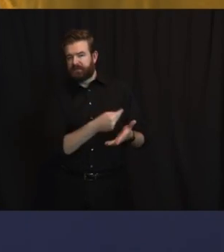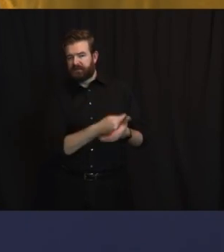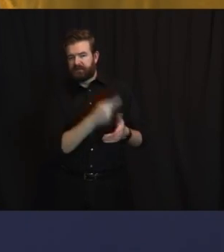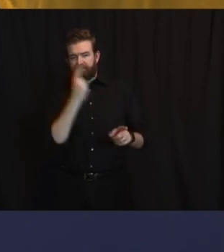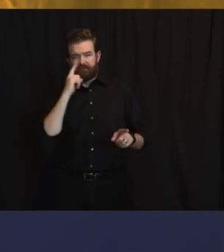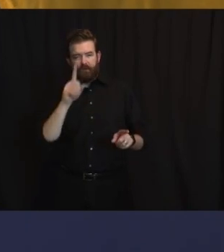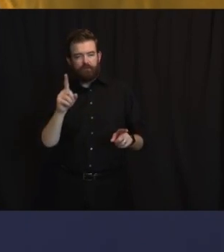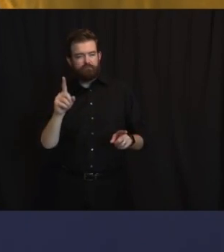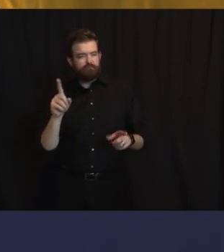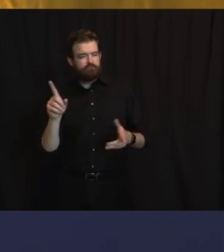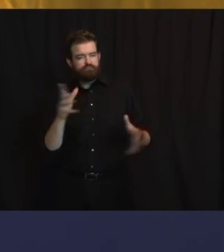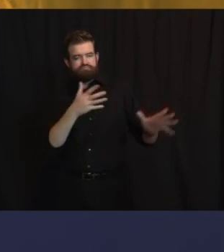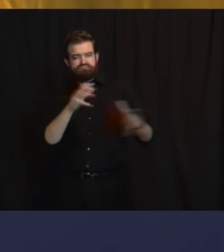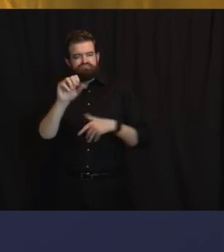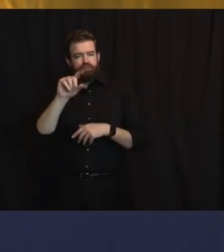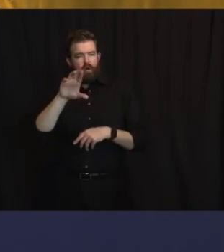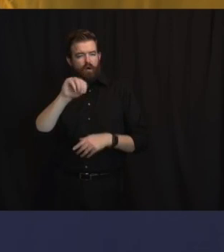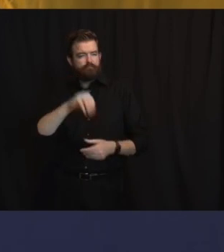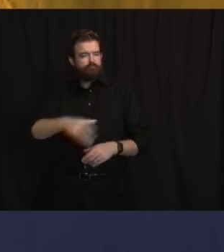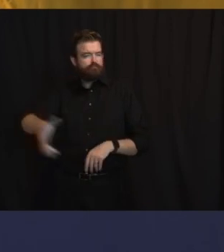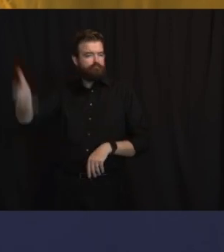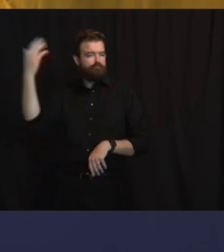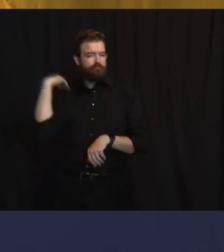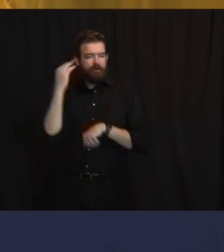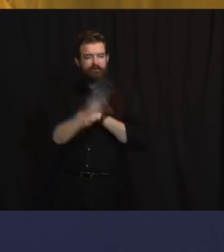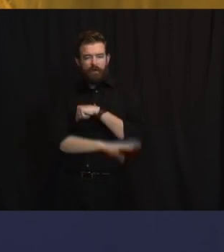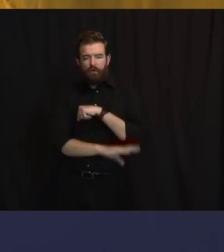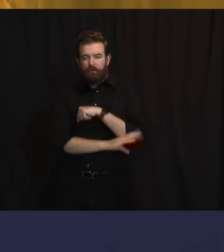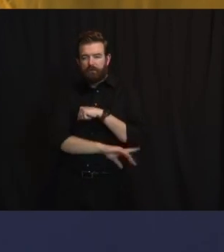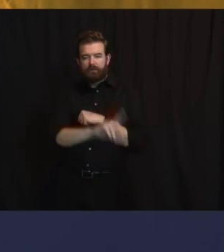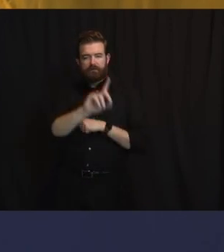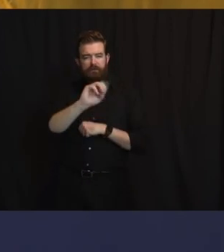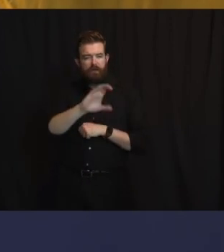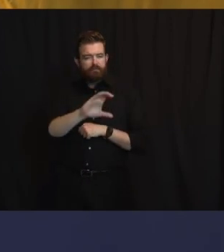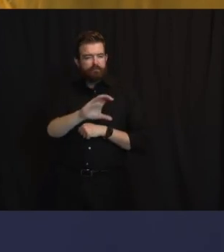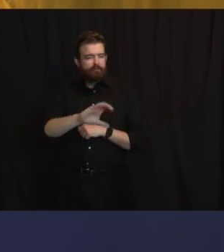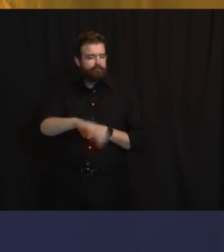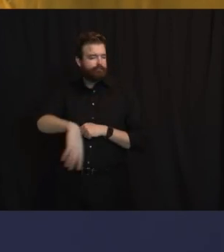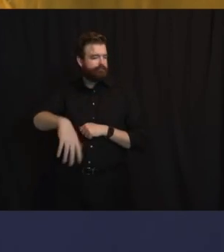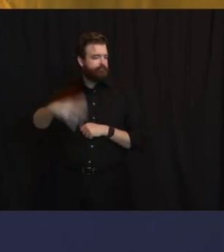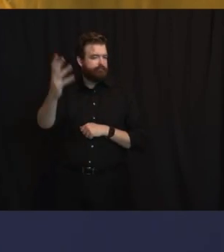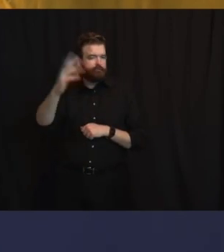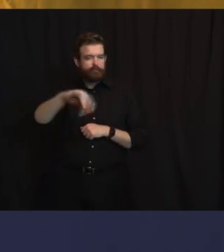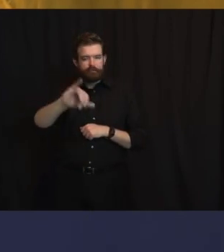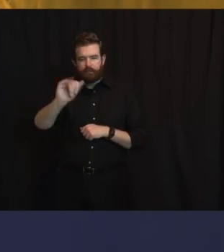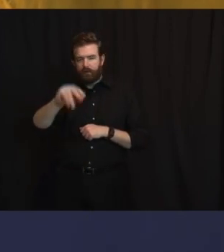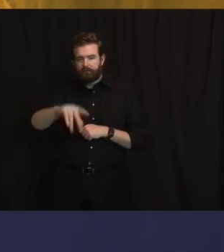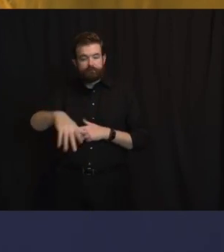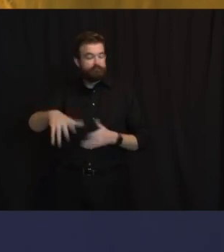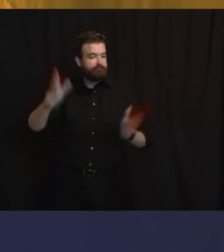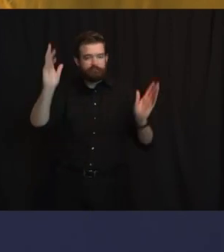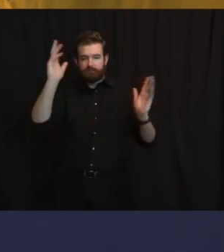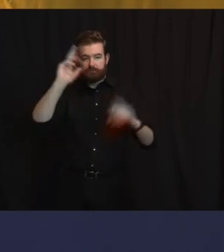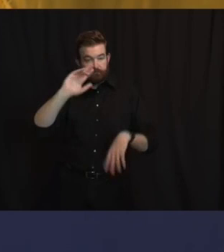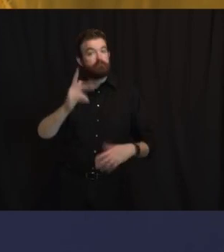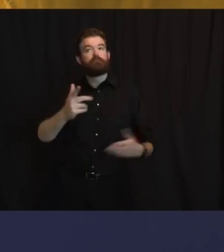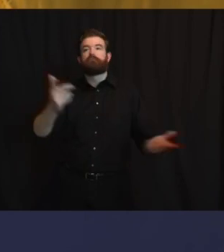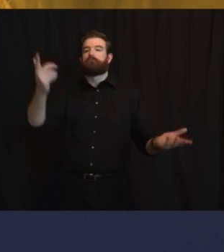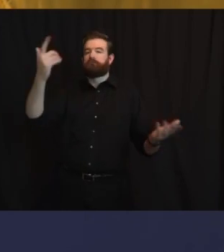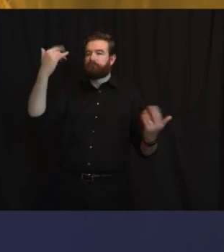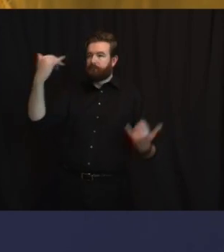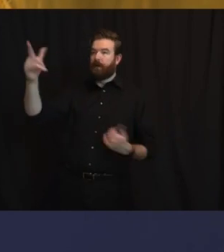was around late December, early January when I spoke to him. And this comes from the Biden administration as well.